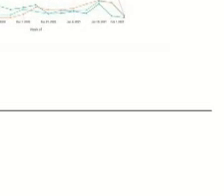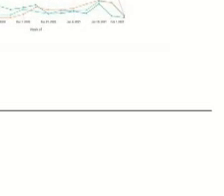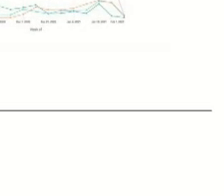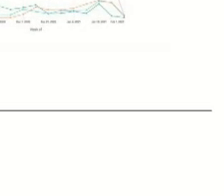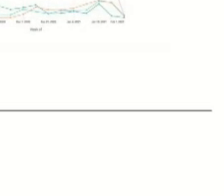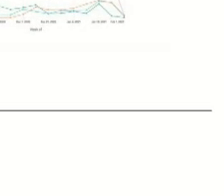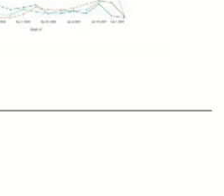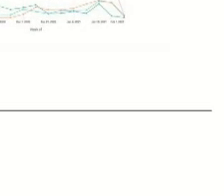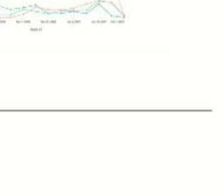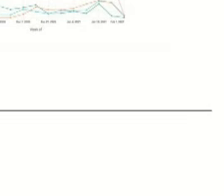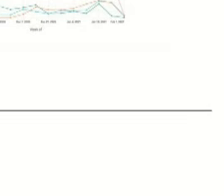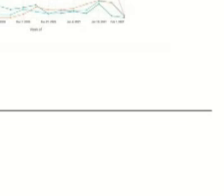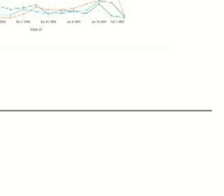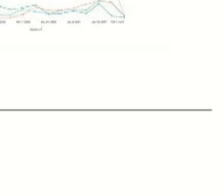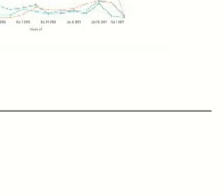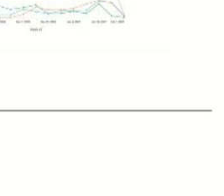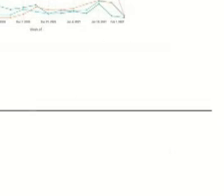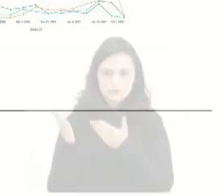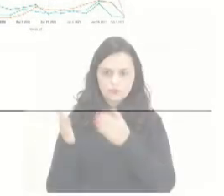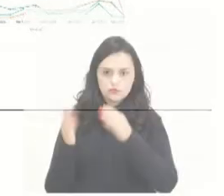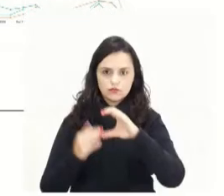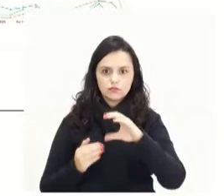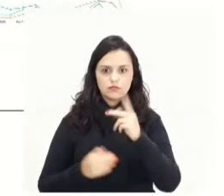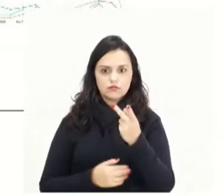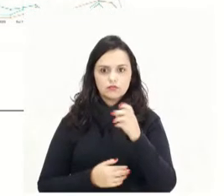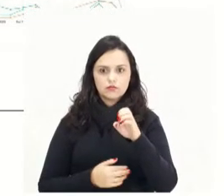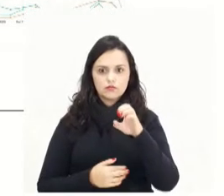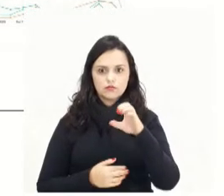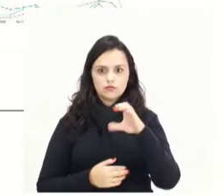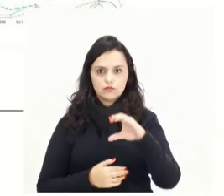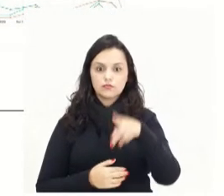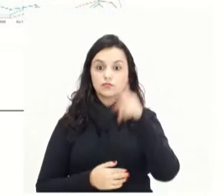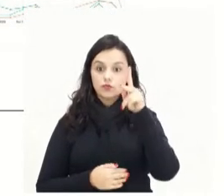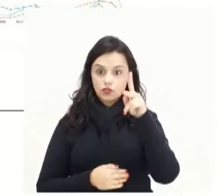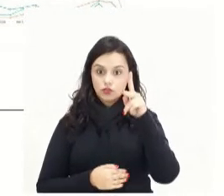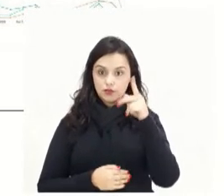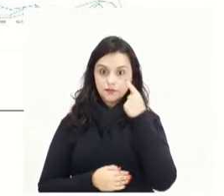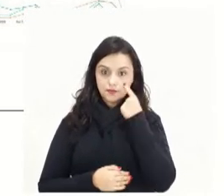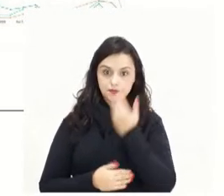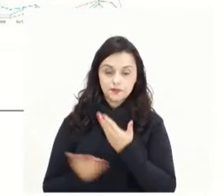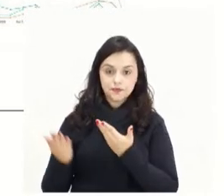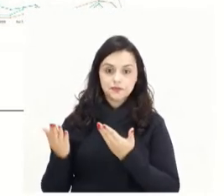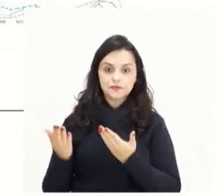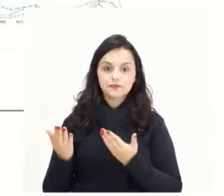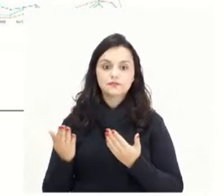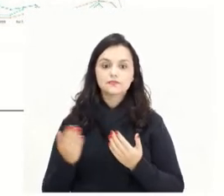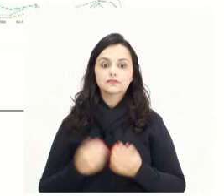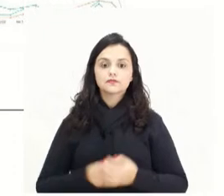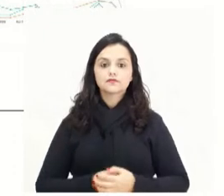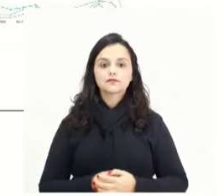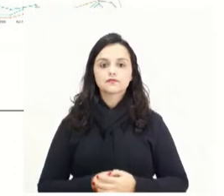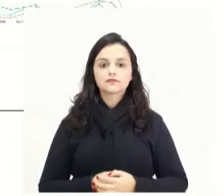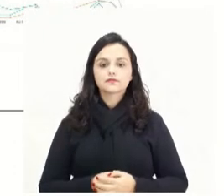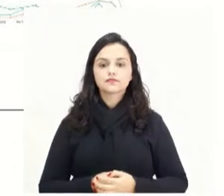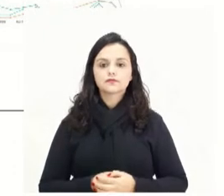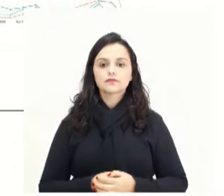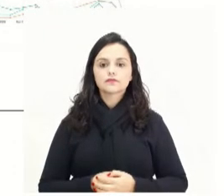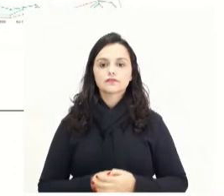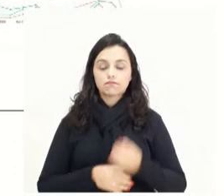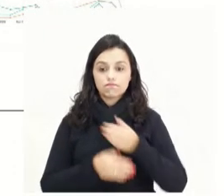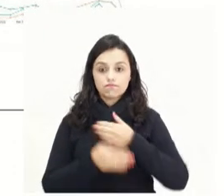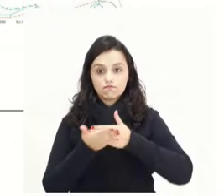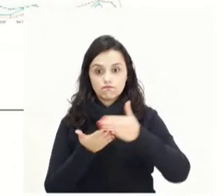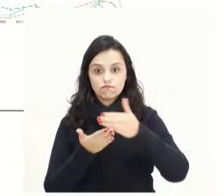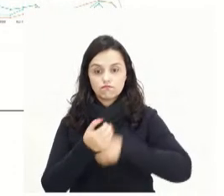this flow this is the check checking flow the this is a free software the meter